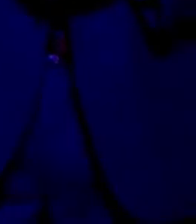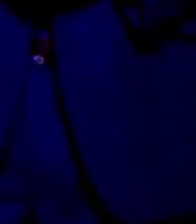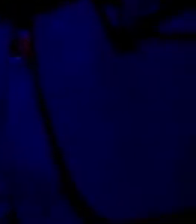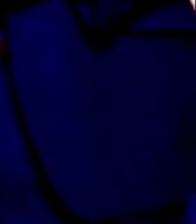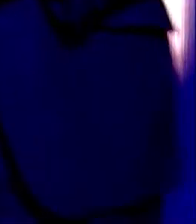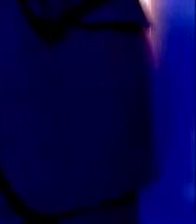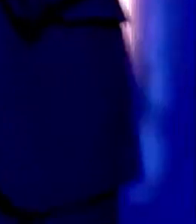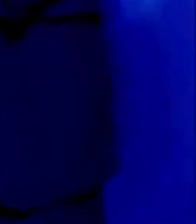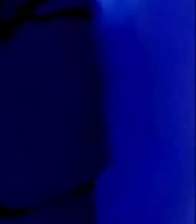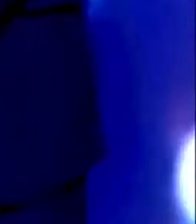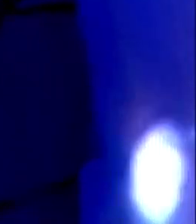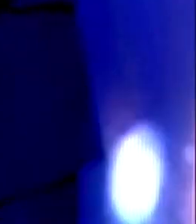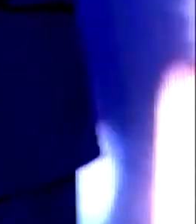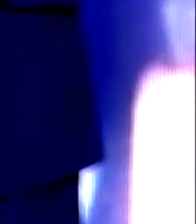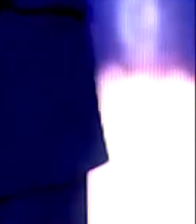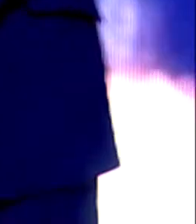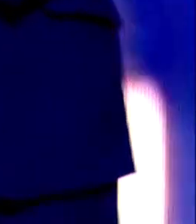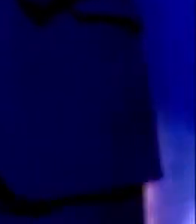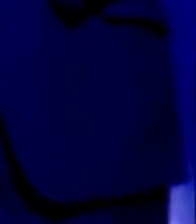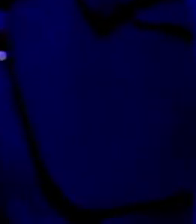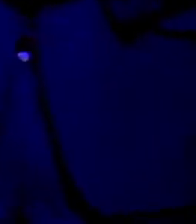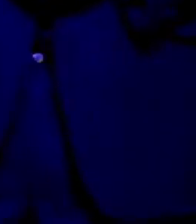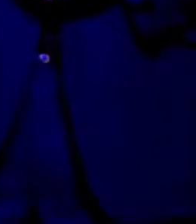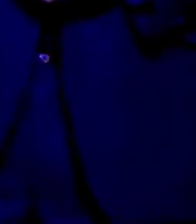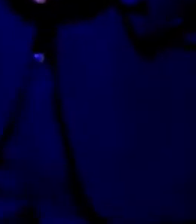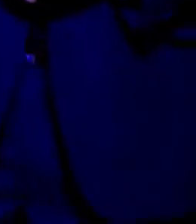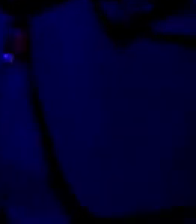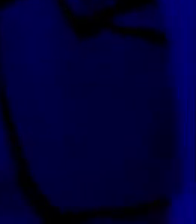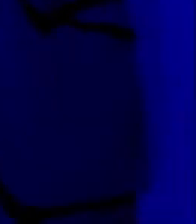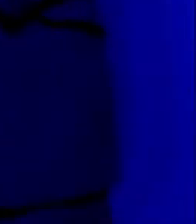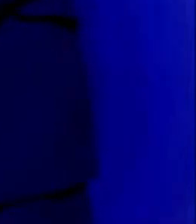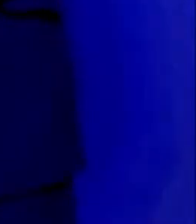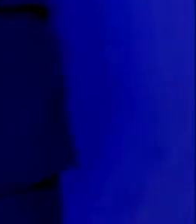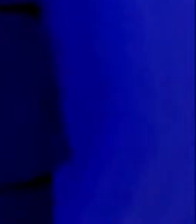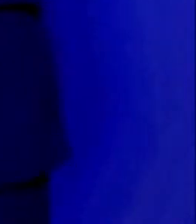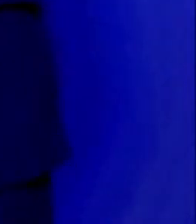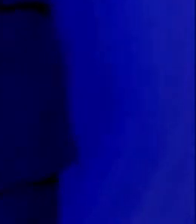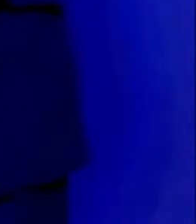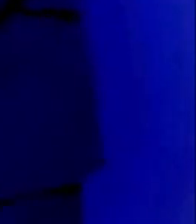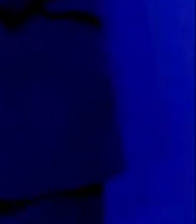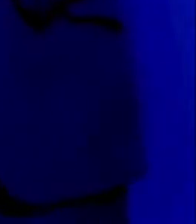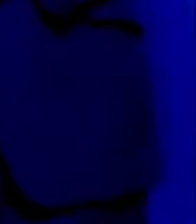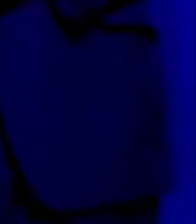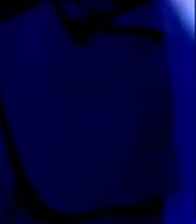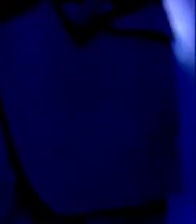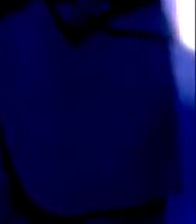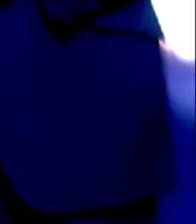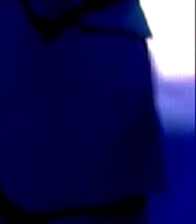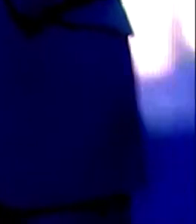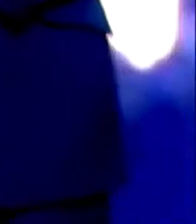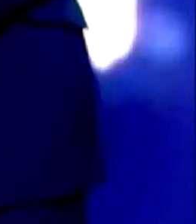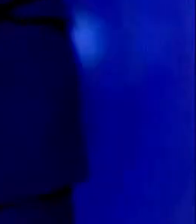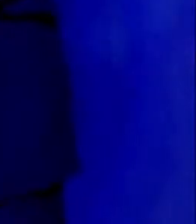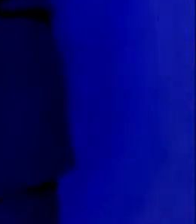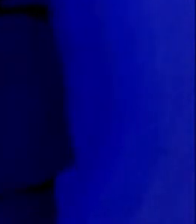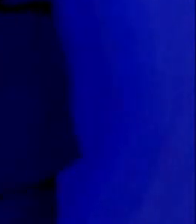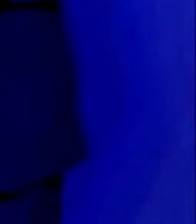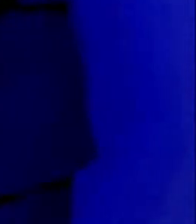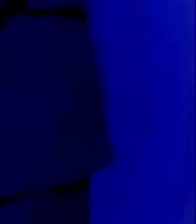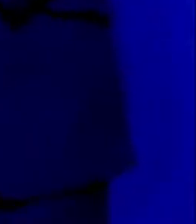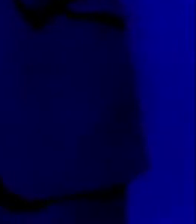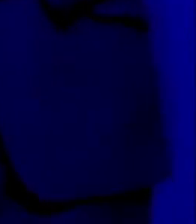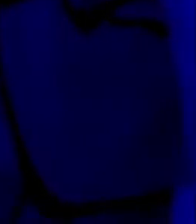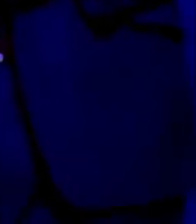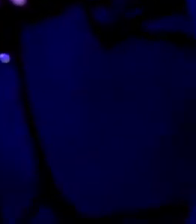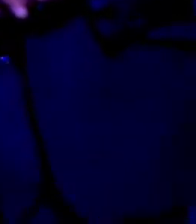Jesus, as the living word. We do not serve a dead Savior. We do not serve a weak